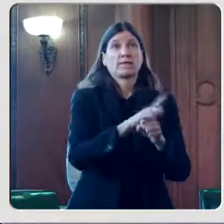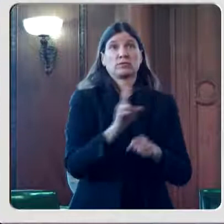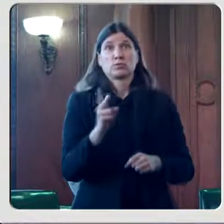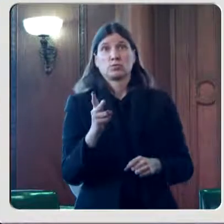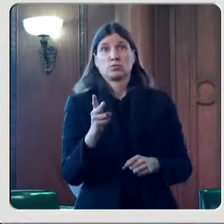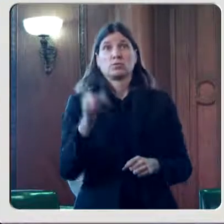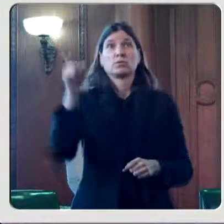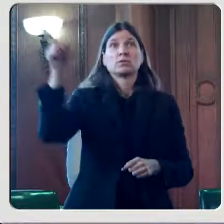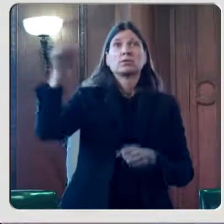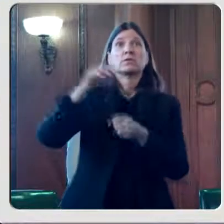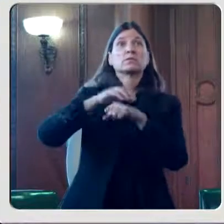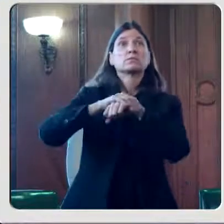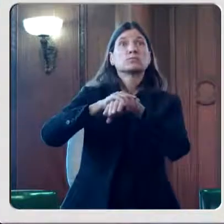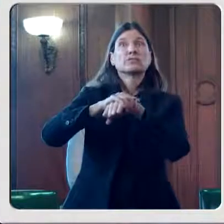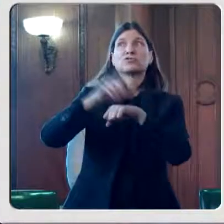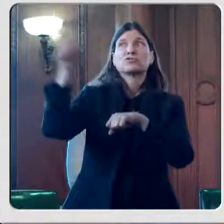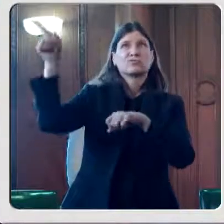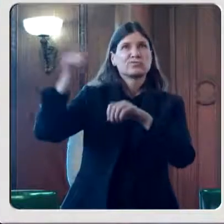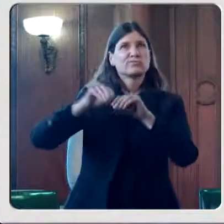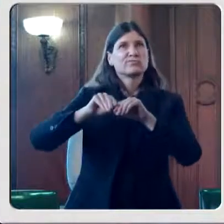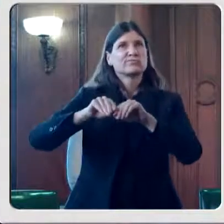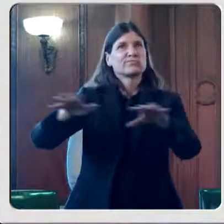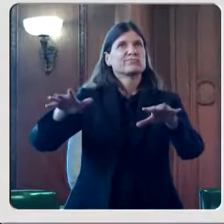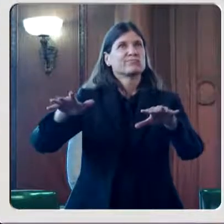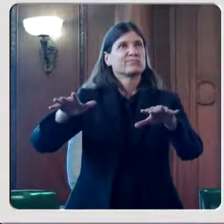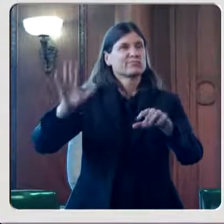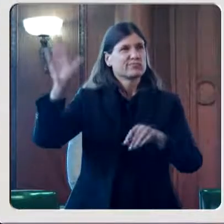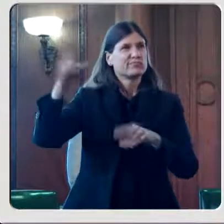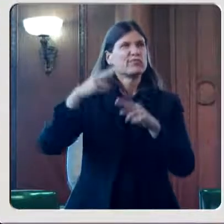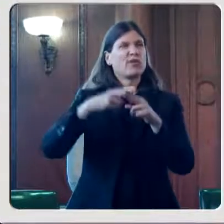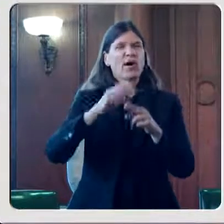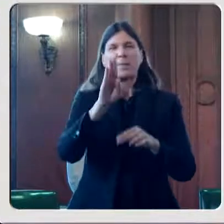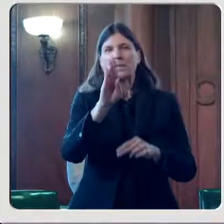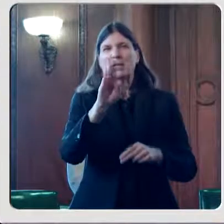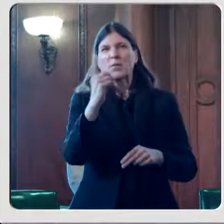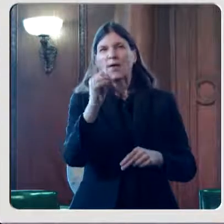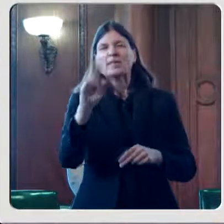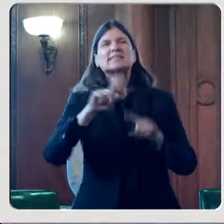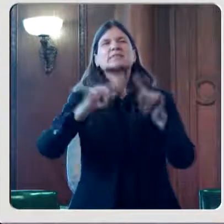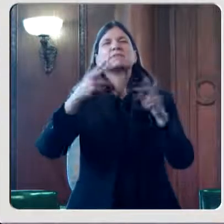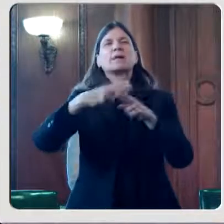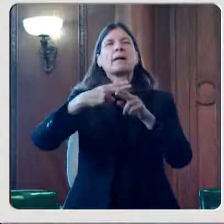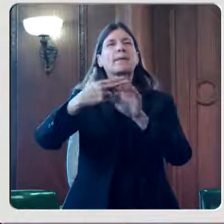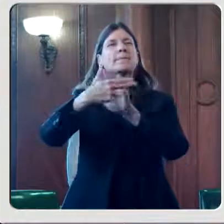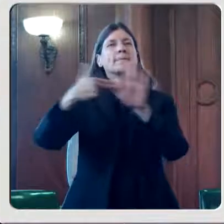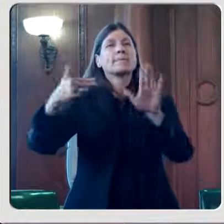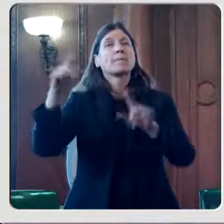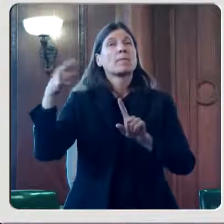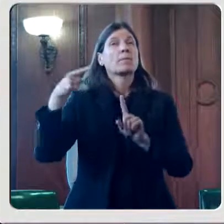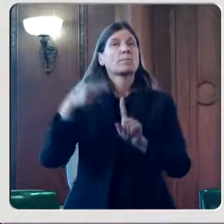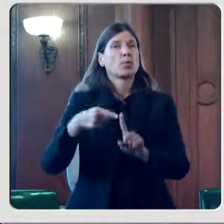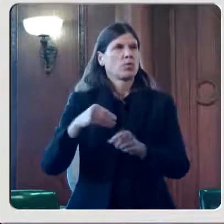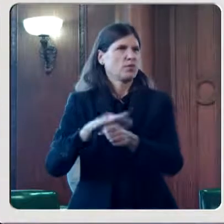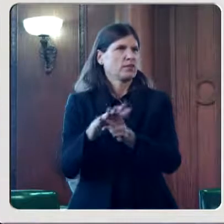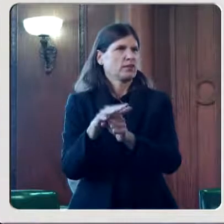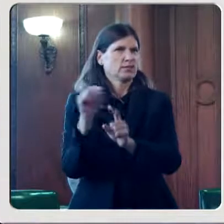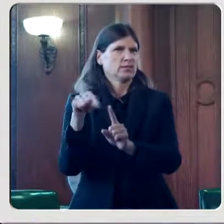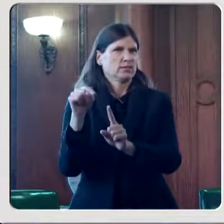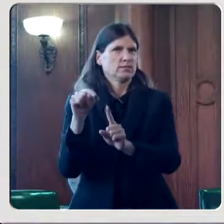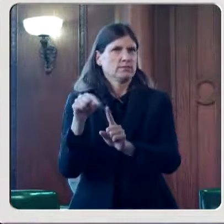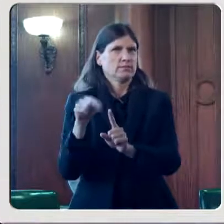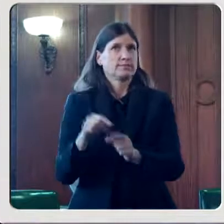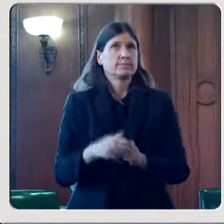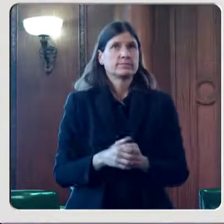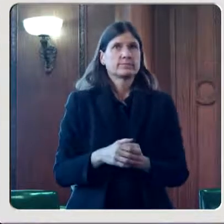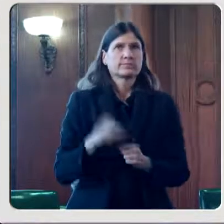B.1.1.7. And we now know there are up to 690 cases in 33 states. We know